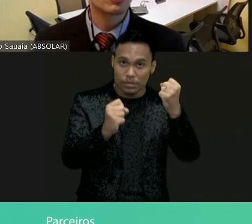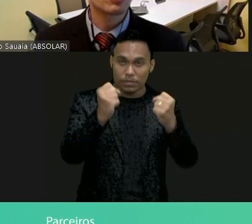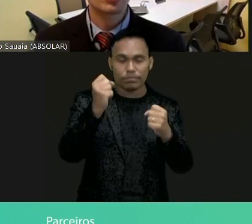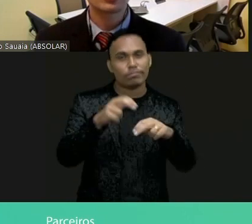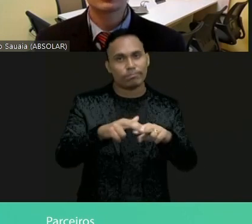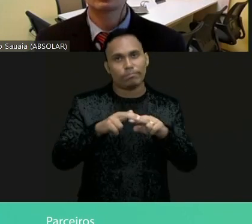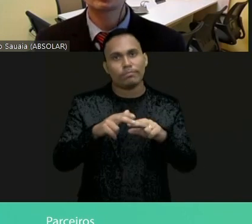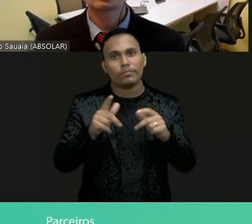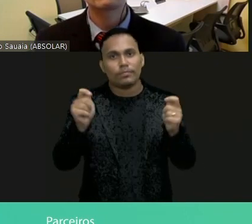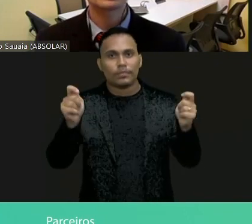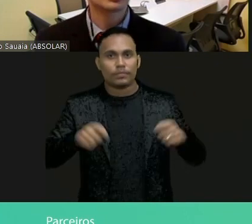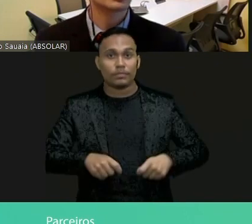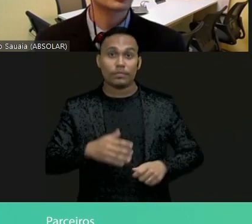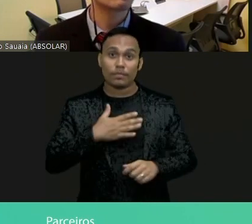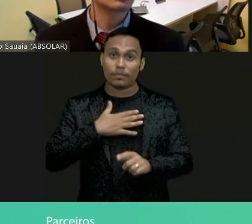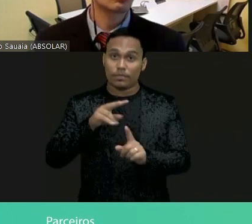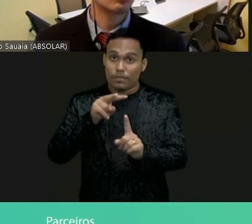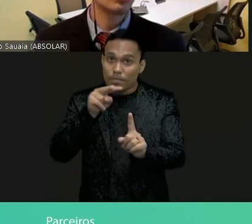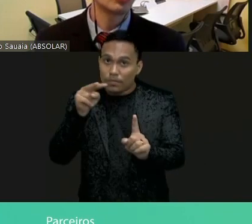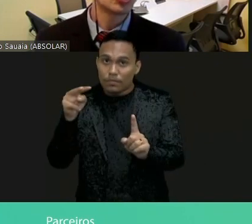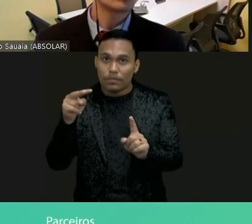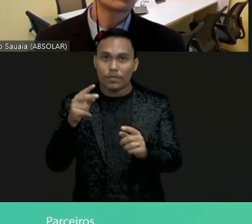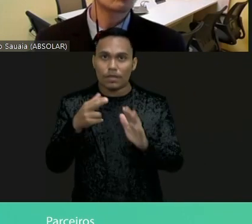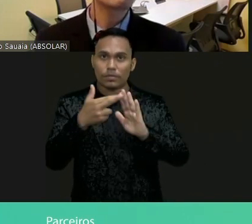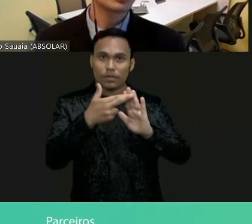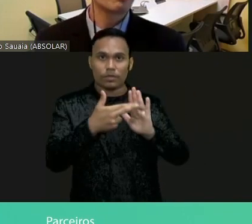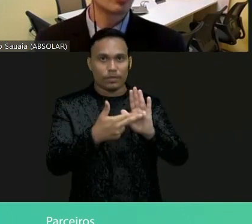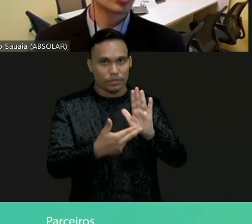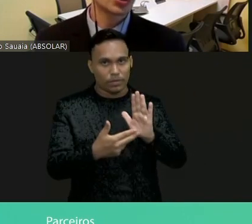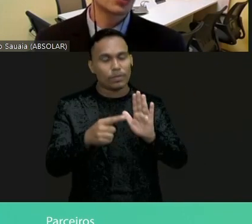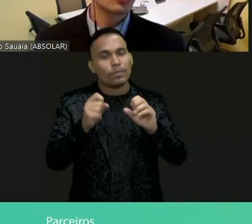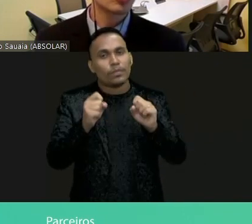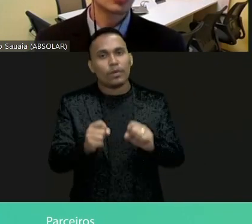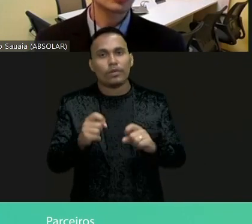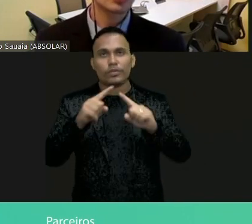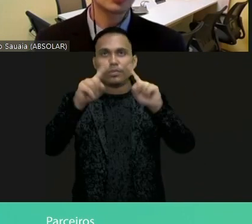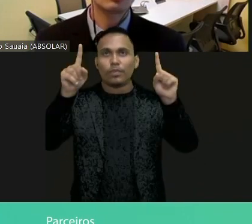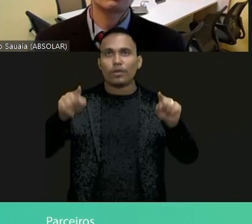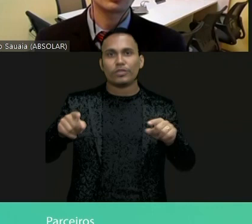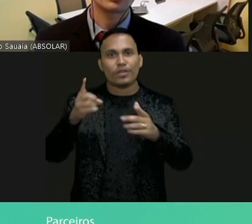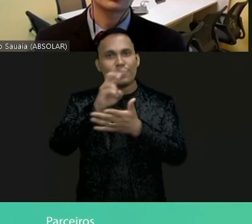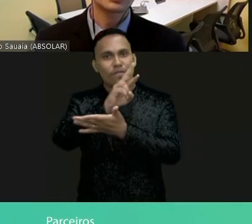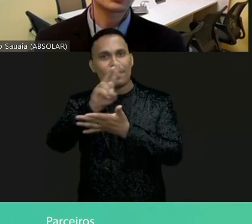And so it's possible, now from a regulatory standpoint,